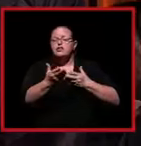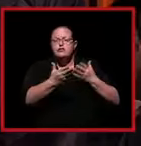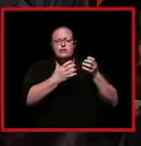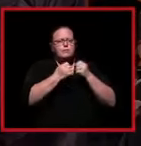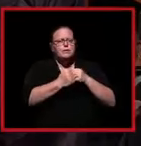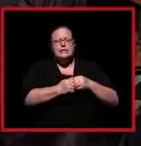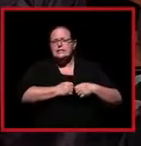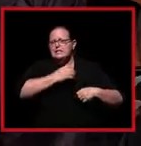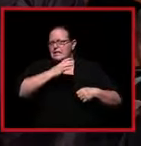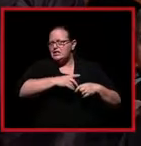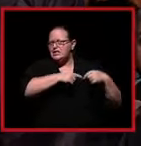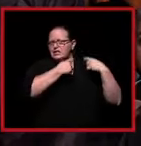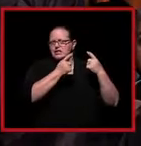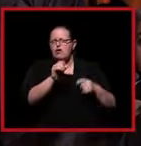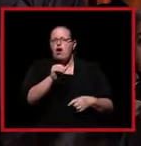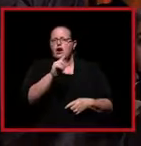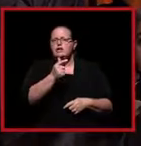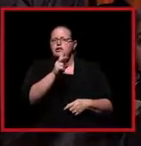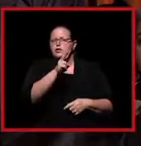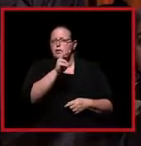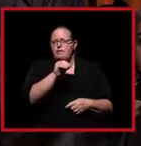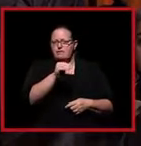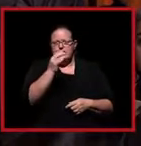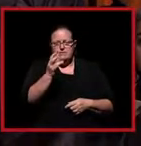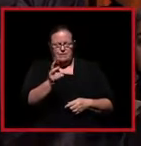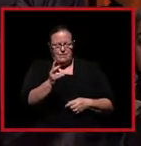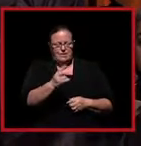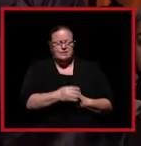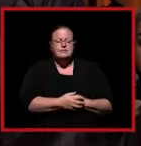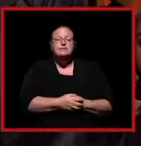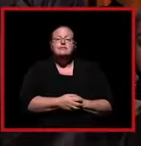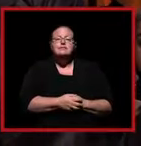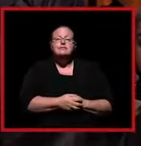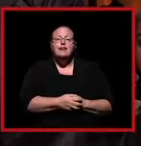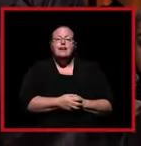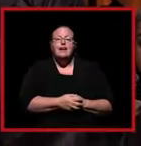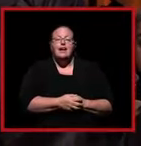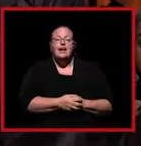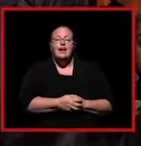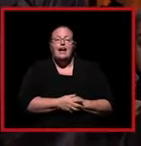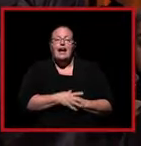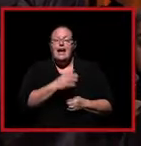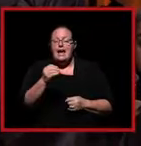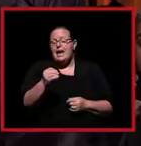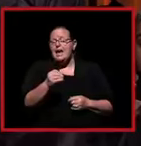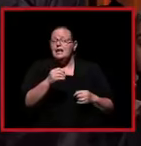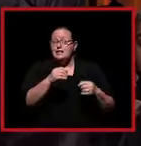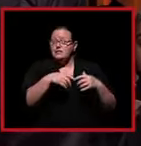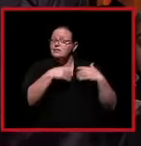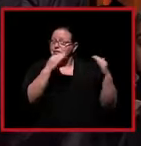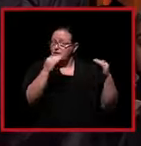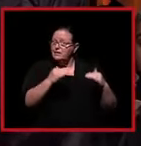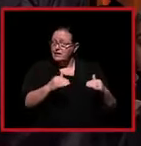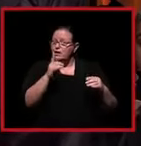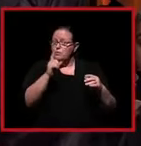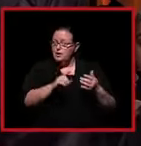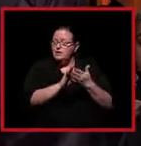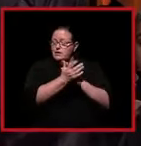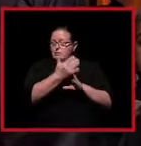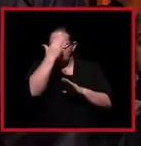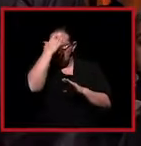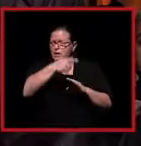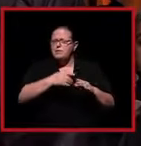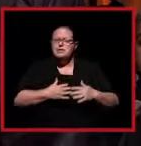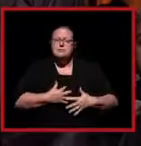with distinction since August 2007 in those capacities. And whereas we have come to know him as an inspired and